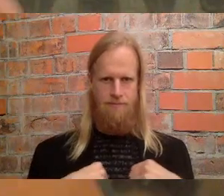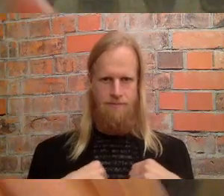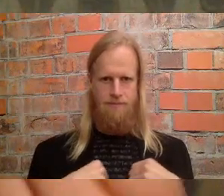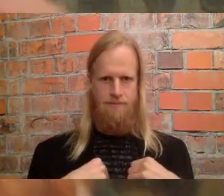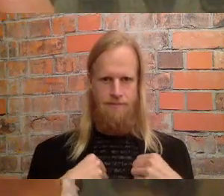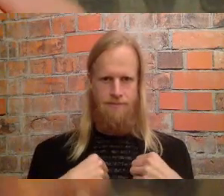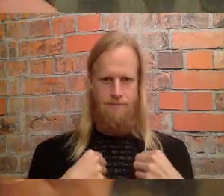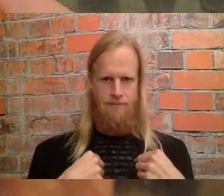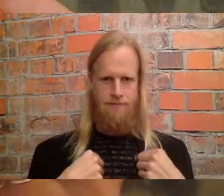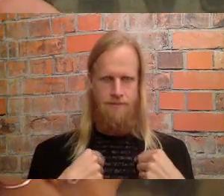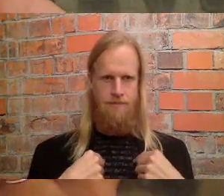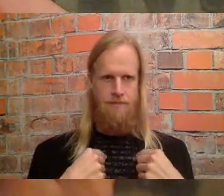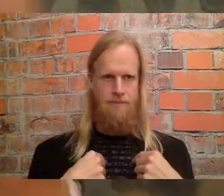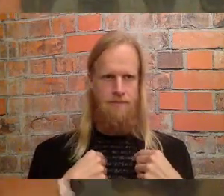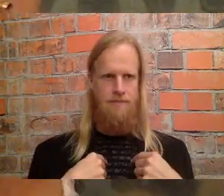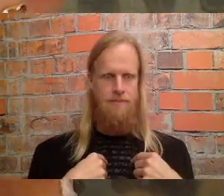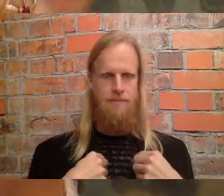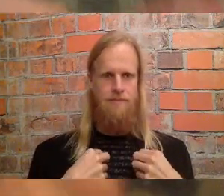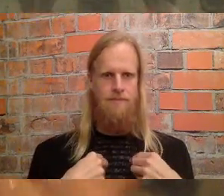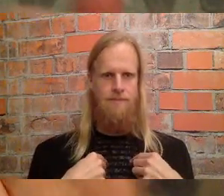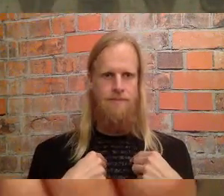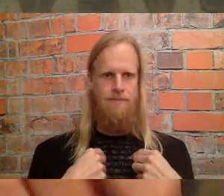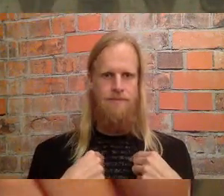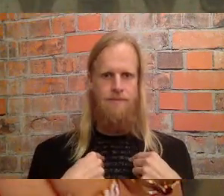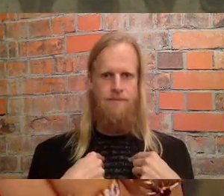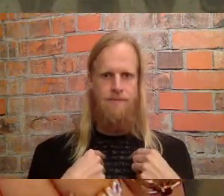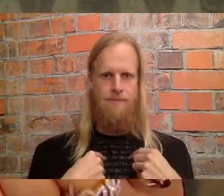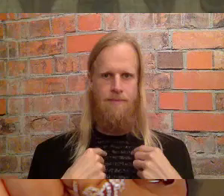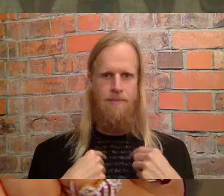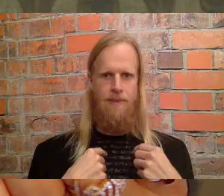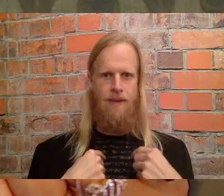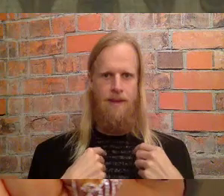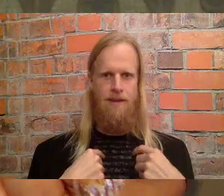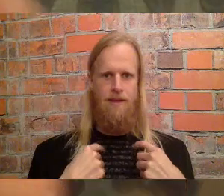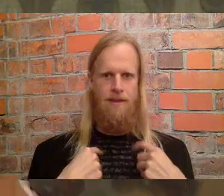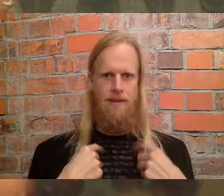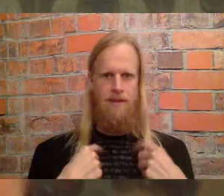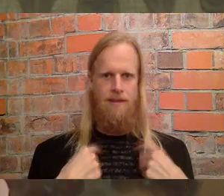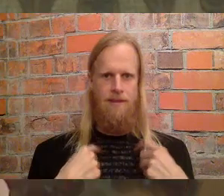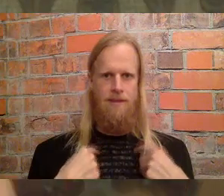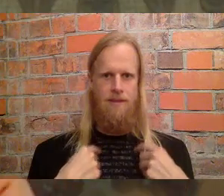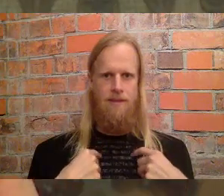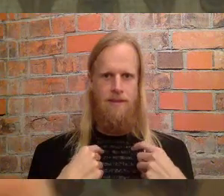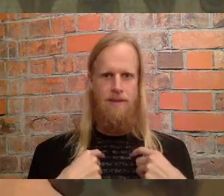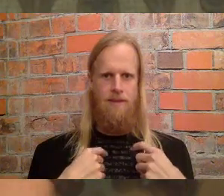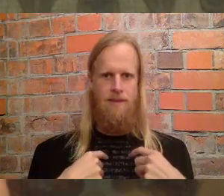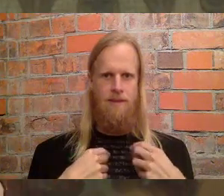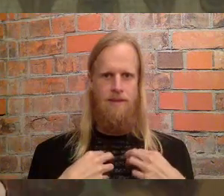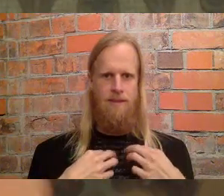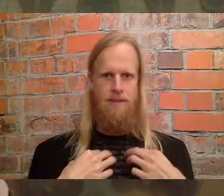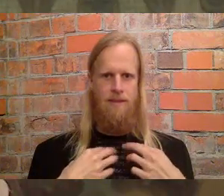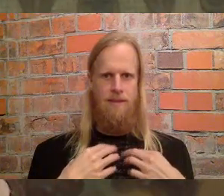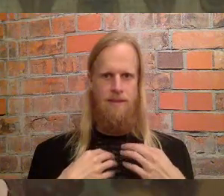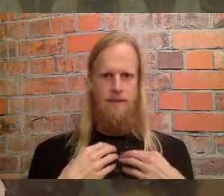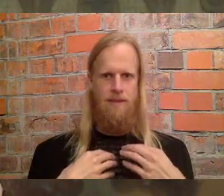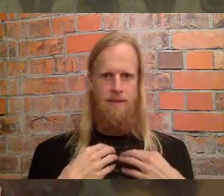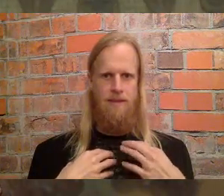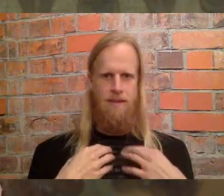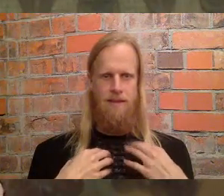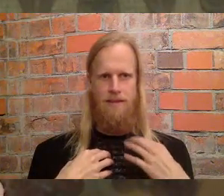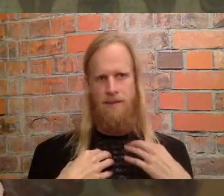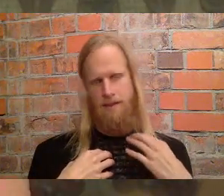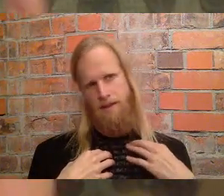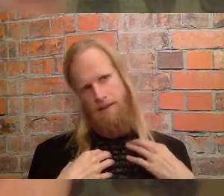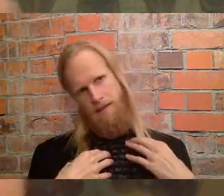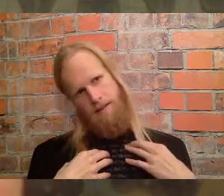What's another way for you to then have the courage? So listening is step 1, taking the action from